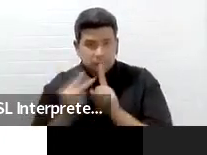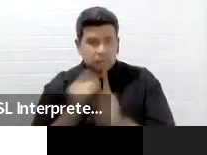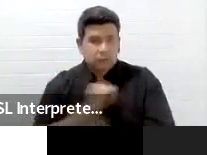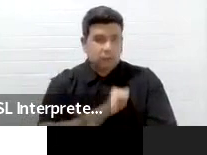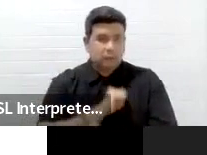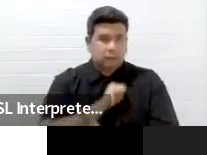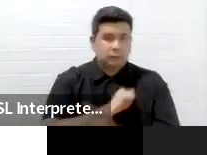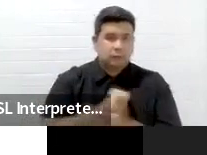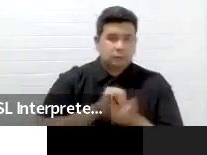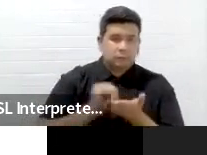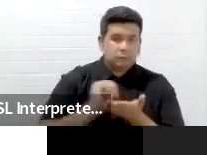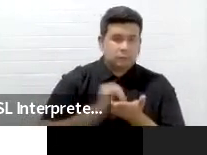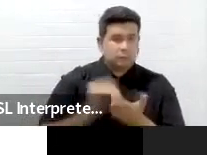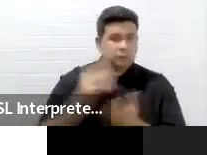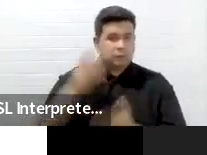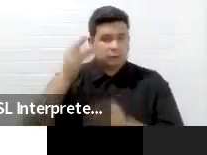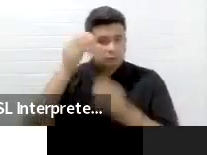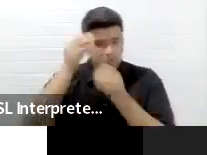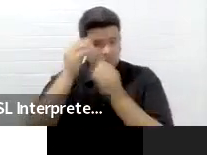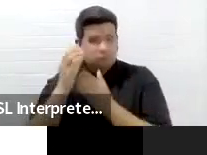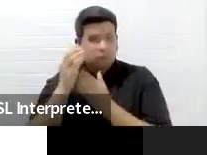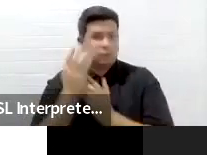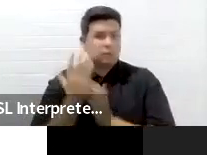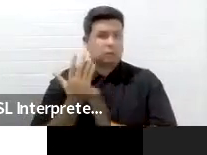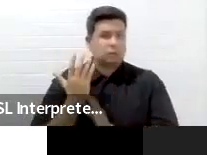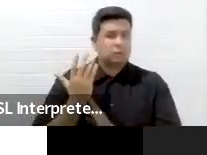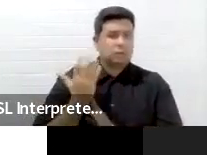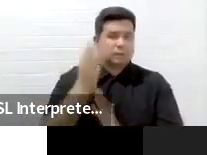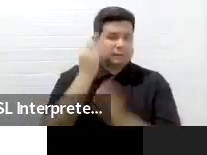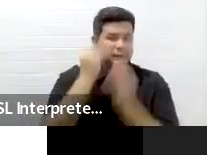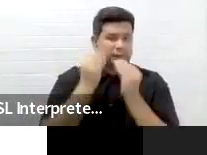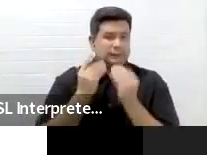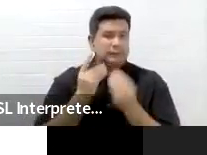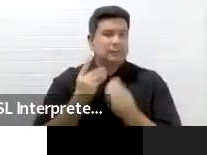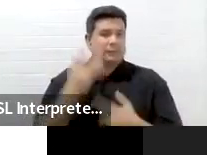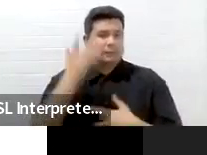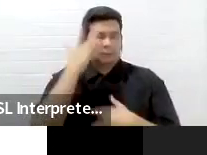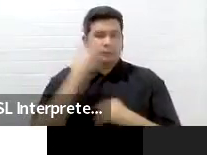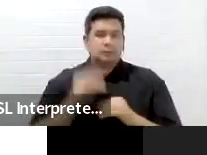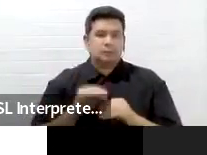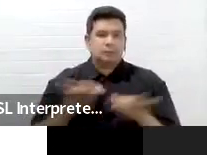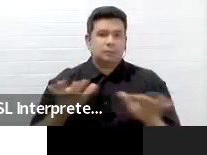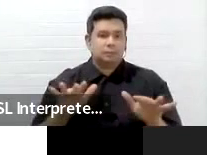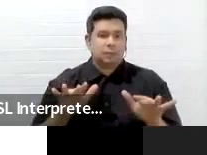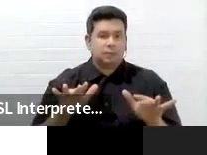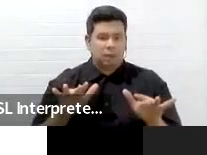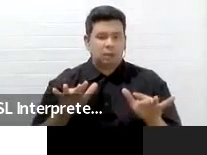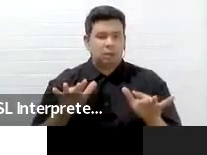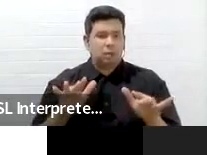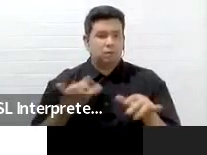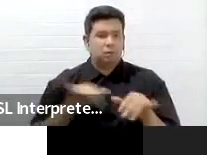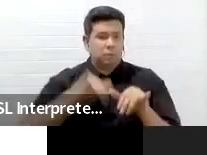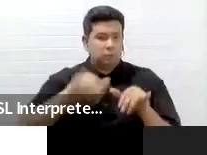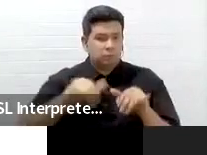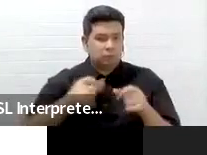practices, and knowledge about the disease is spread, and the measures of control to be adopted.